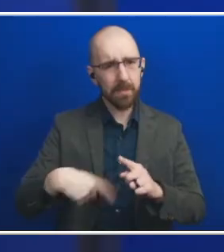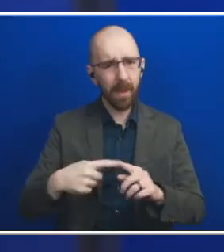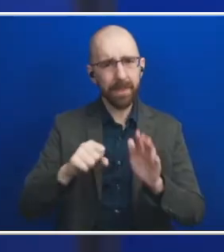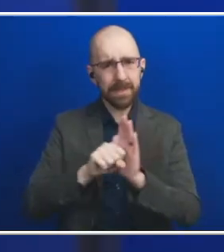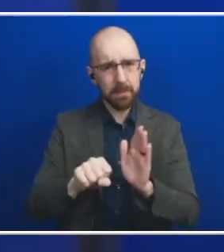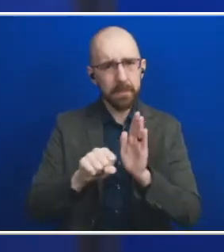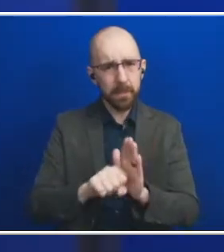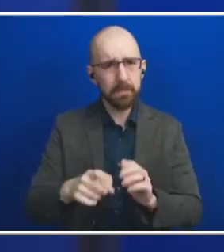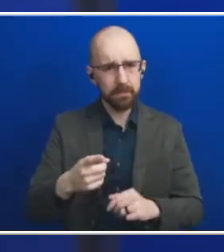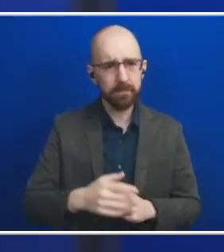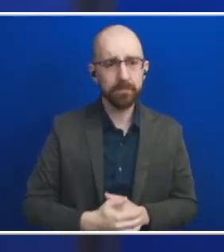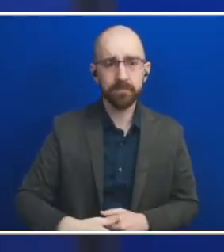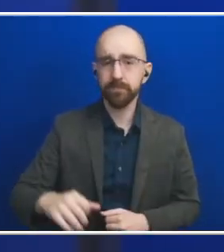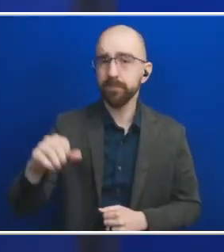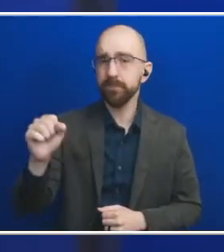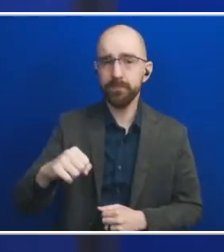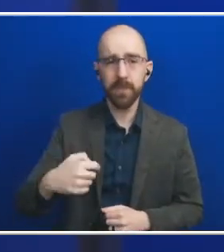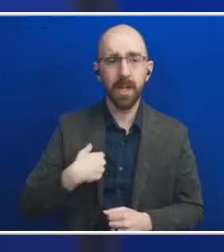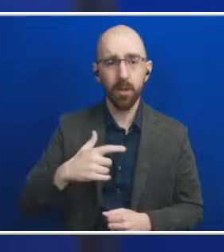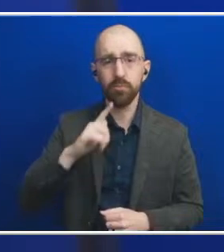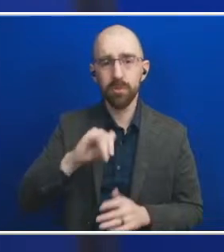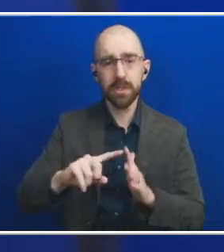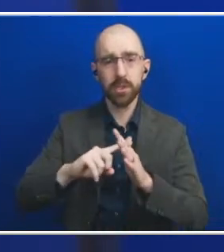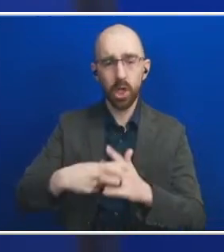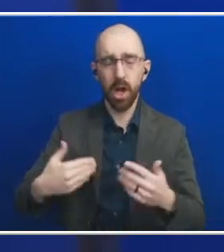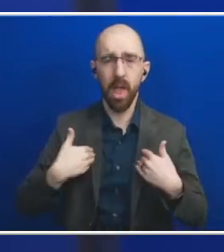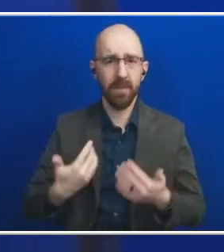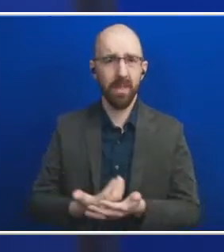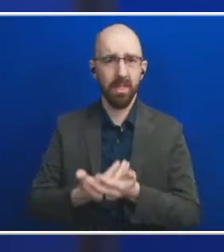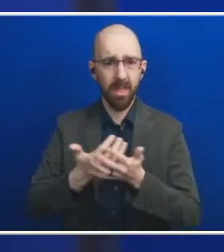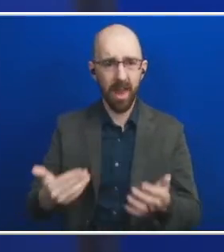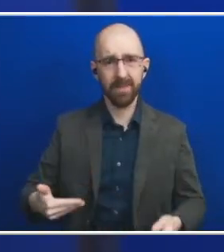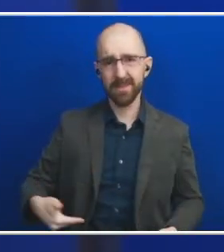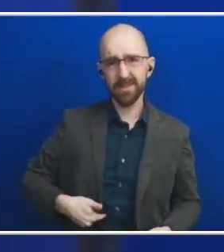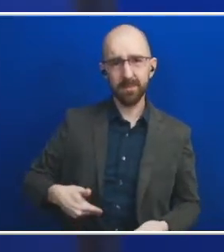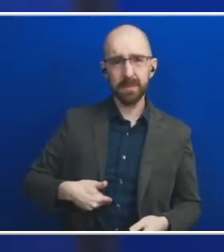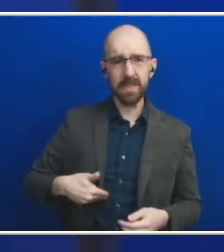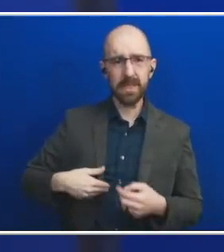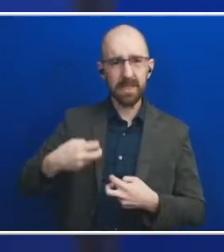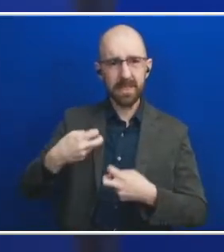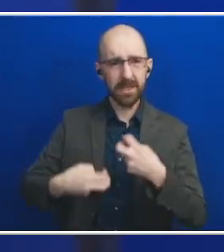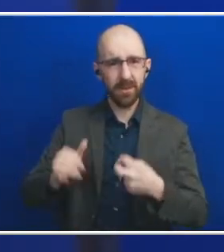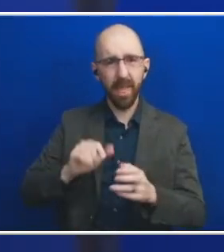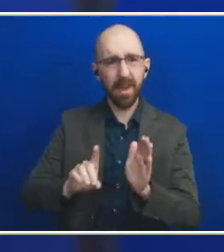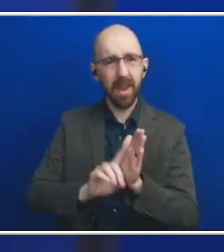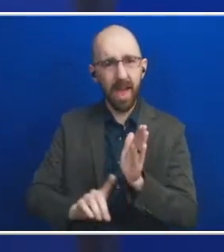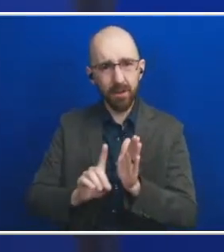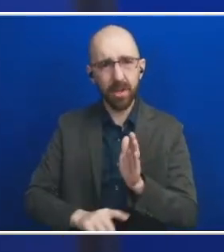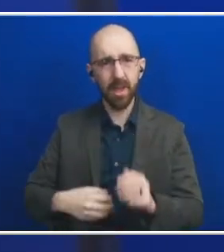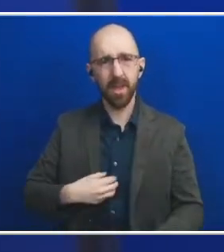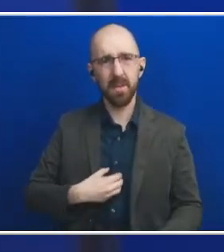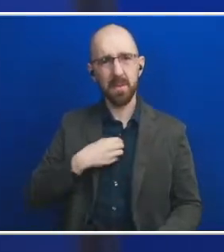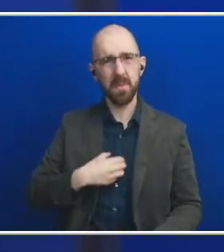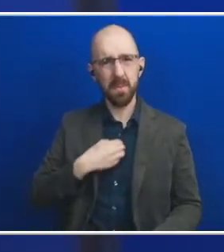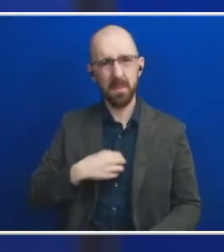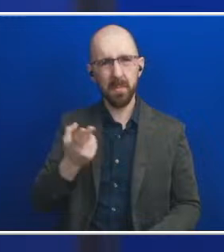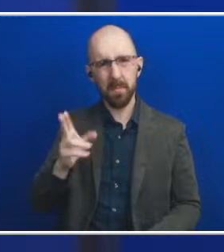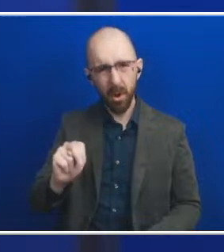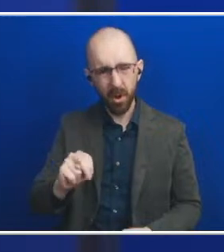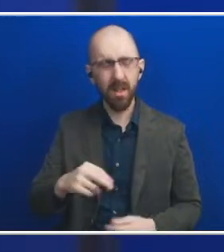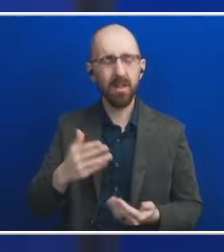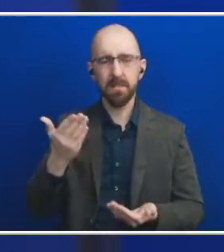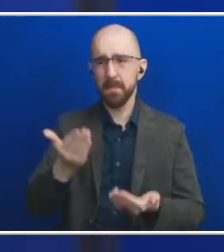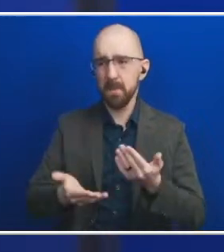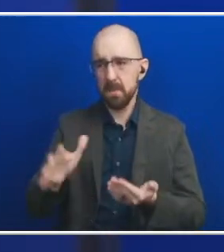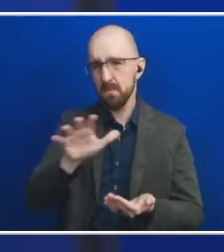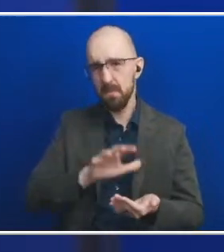so I really started having a lot of stomach issues of just like diarrhea and acid reflux and other things probably about